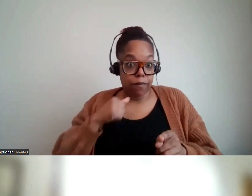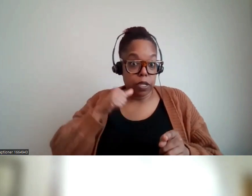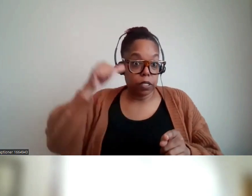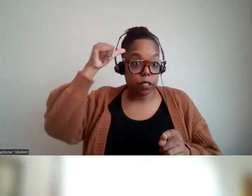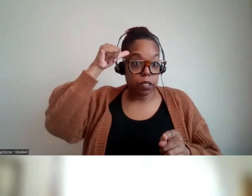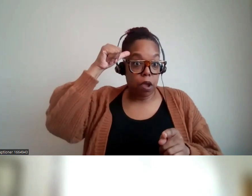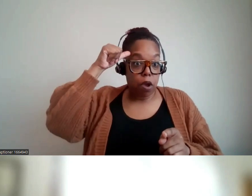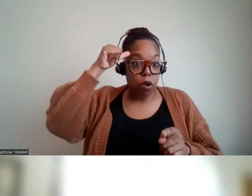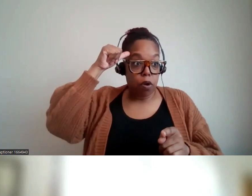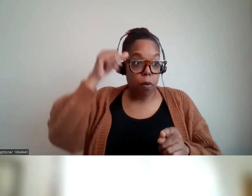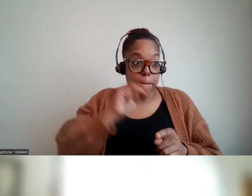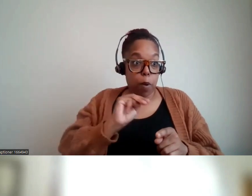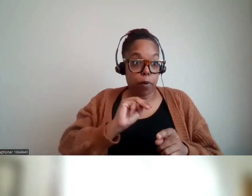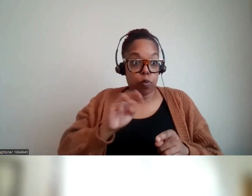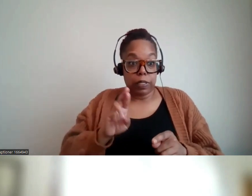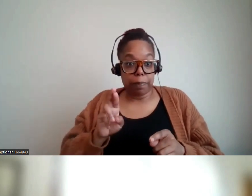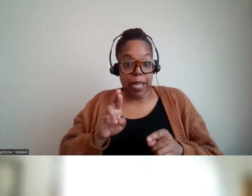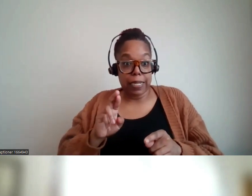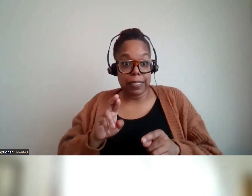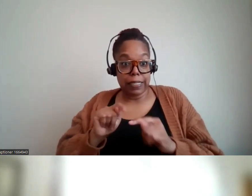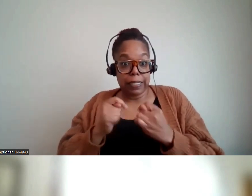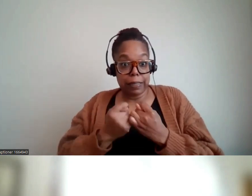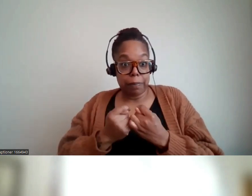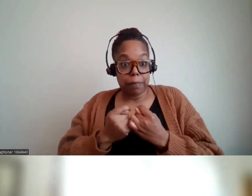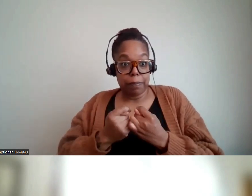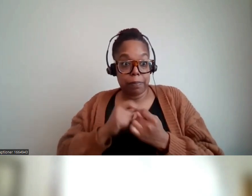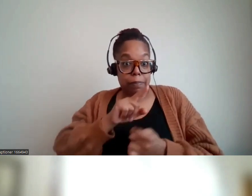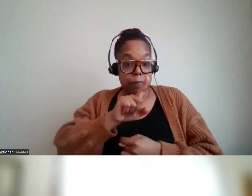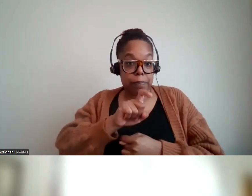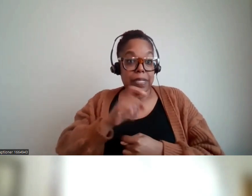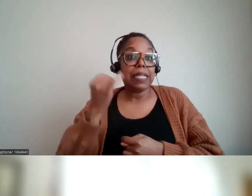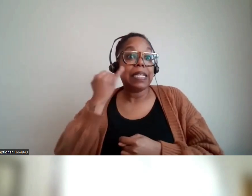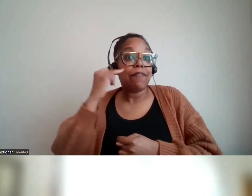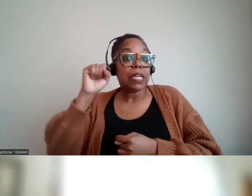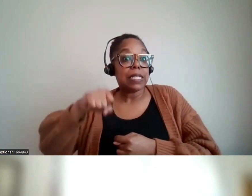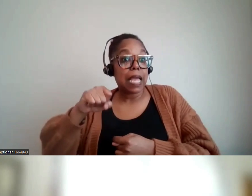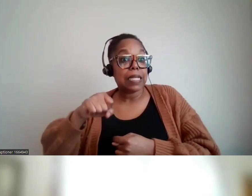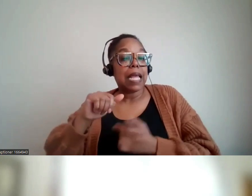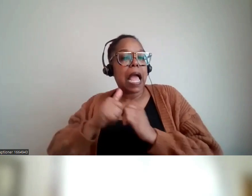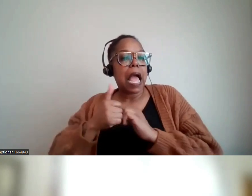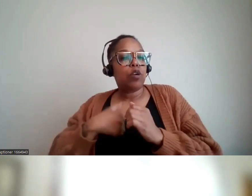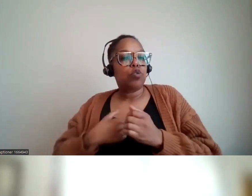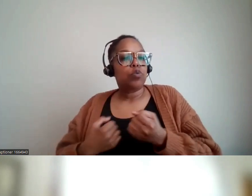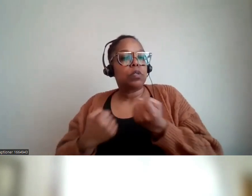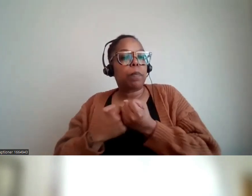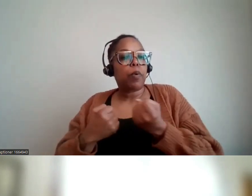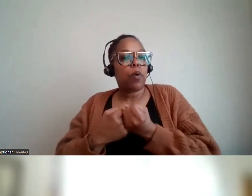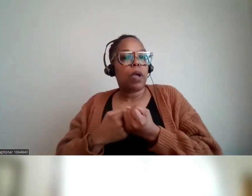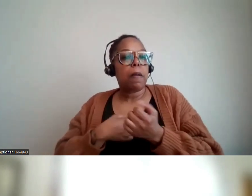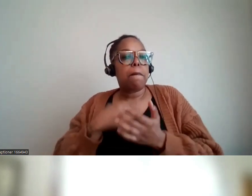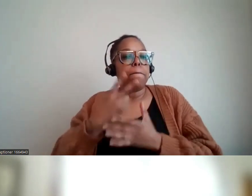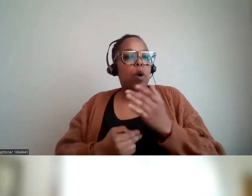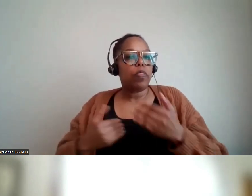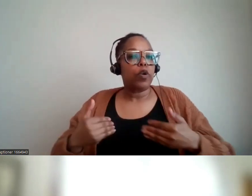state? And if so, how does your state support workforce staffing for both types of teams across the 24/7